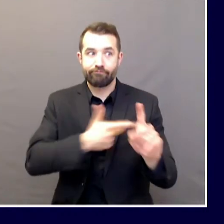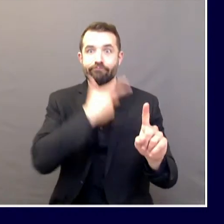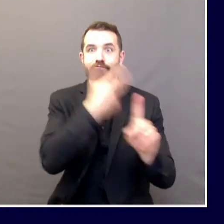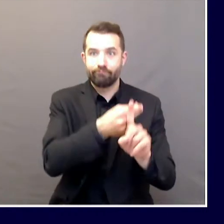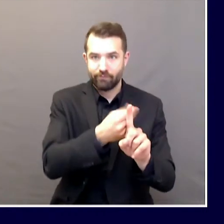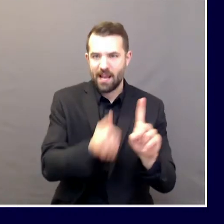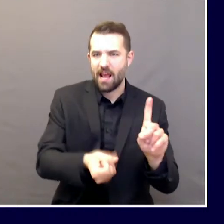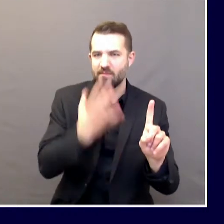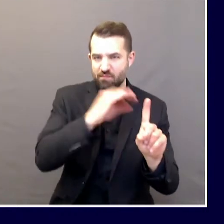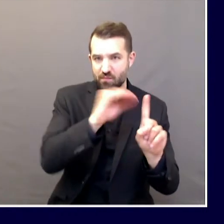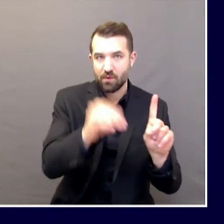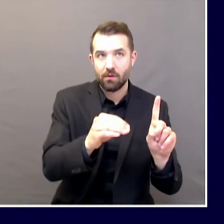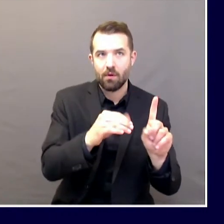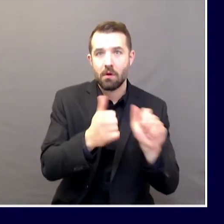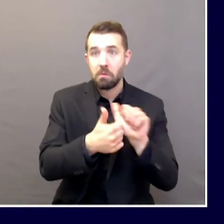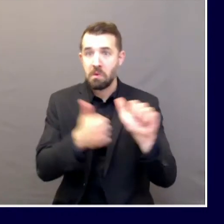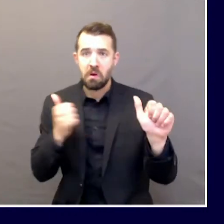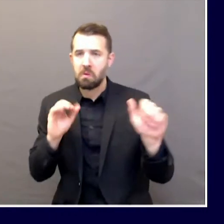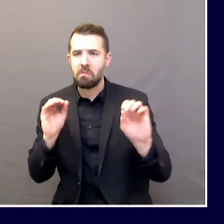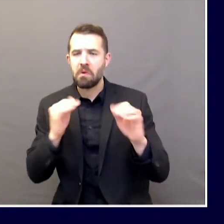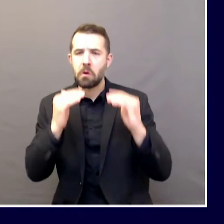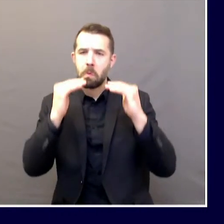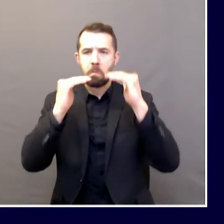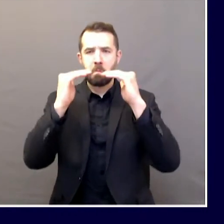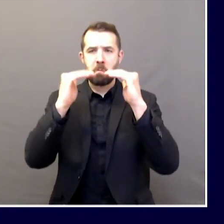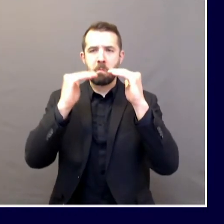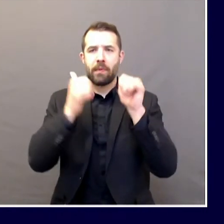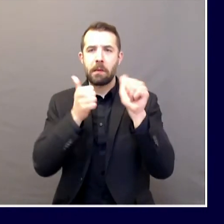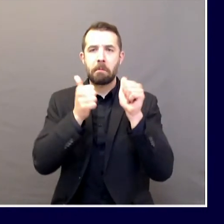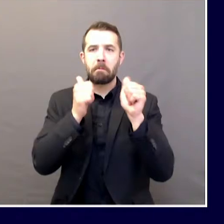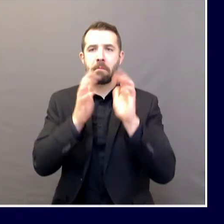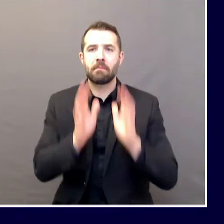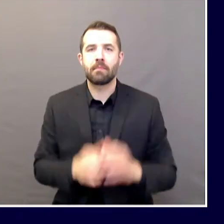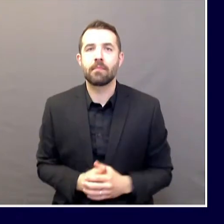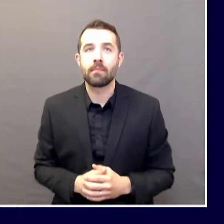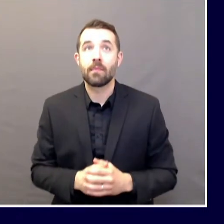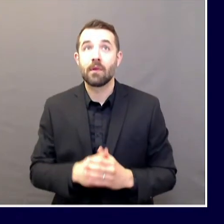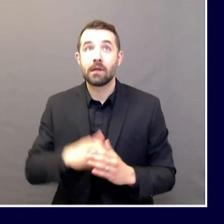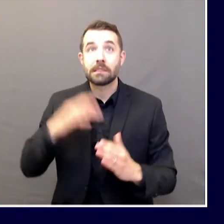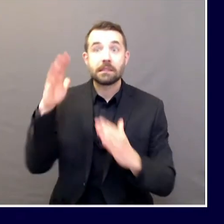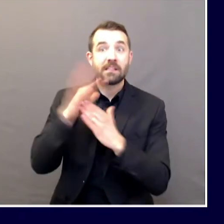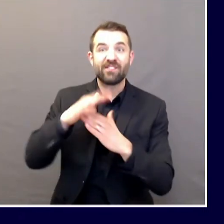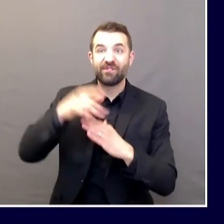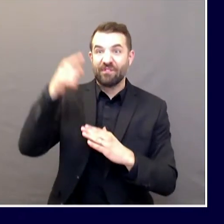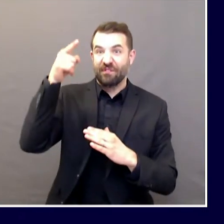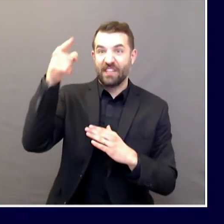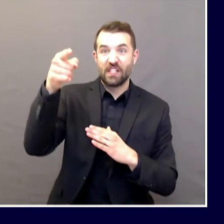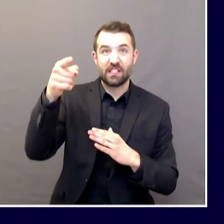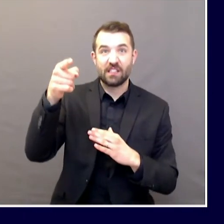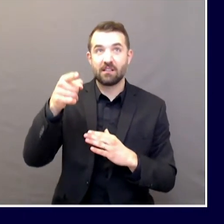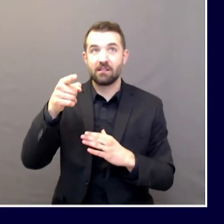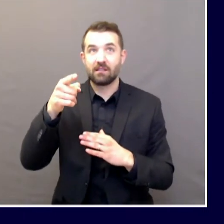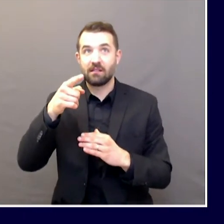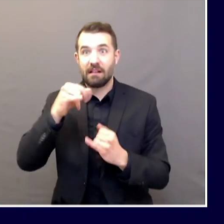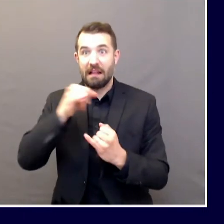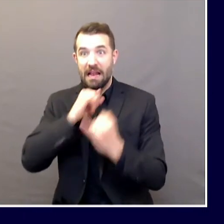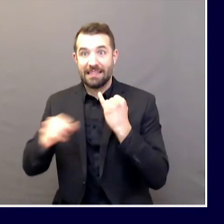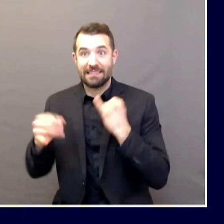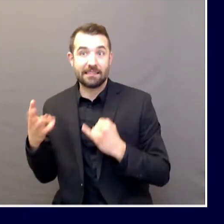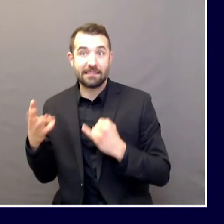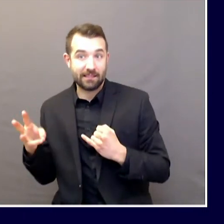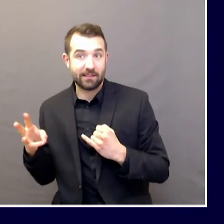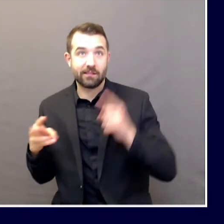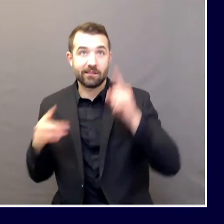other. So the difference between the top county and the bottom county is a couple of percentage points. And when you translate that